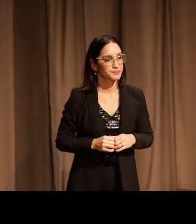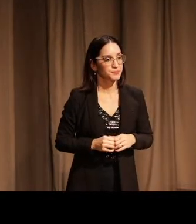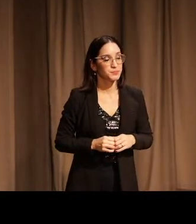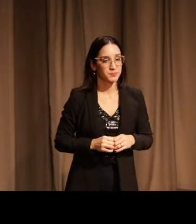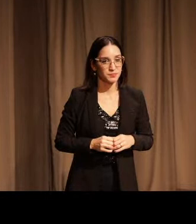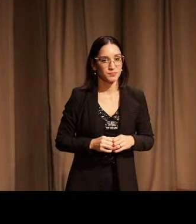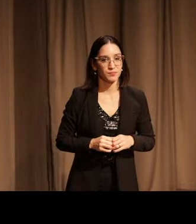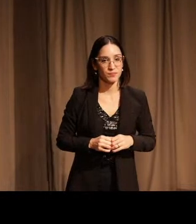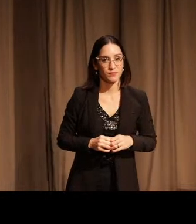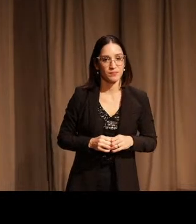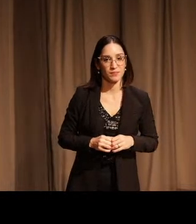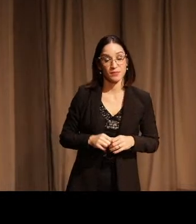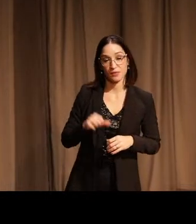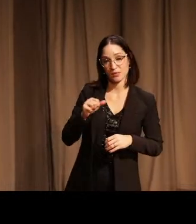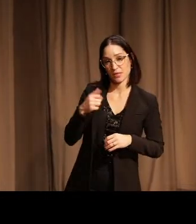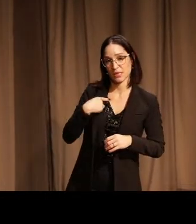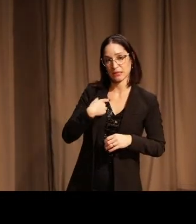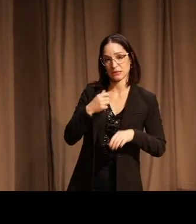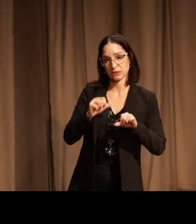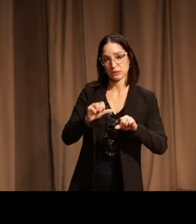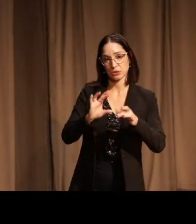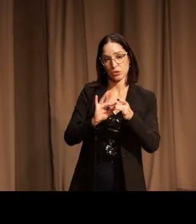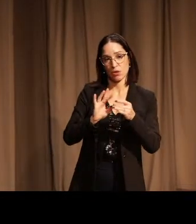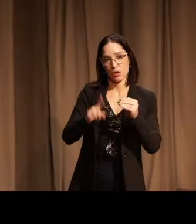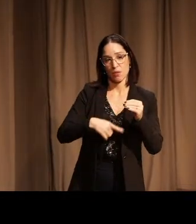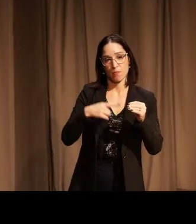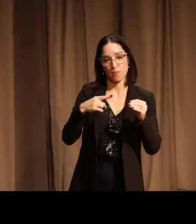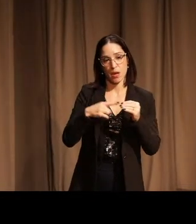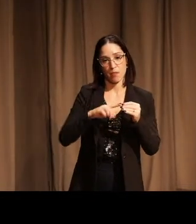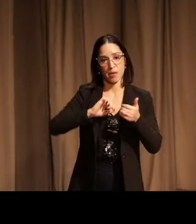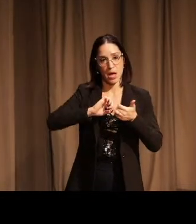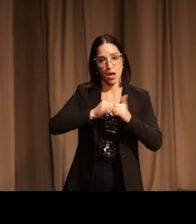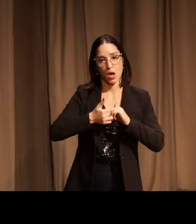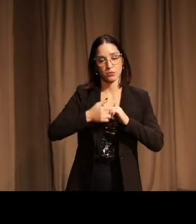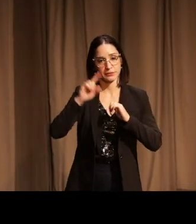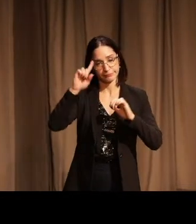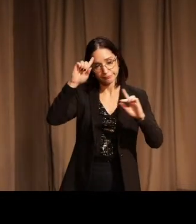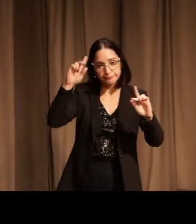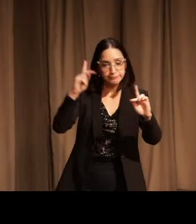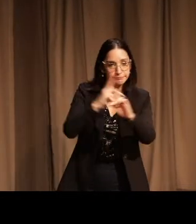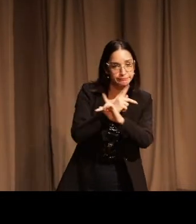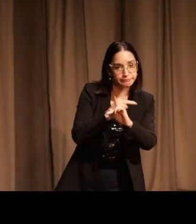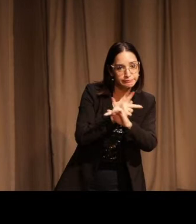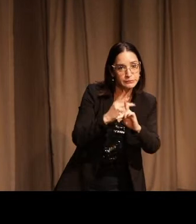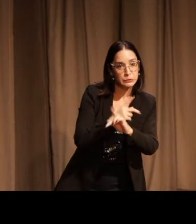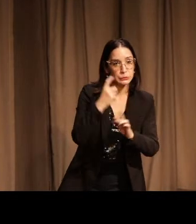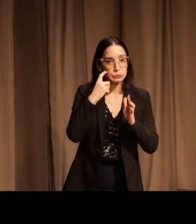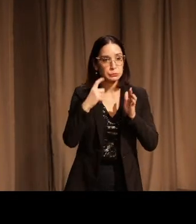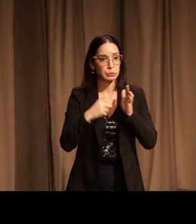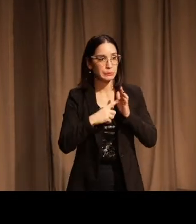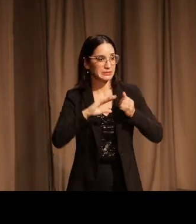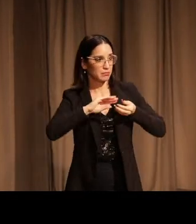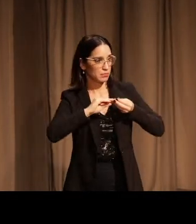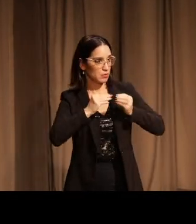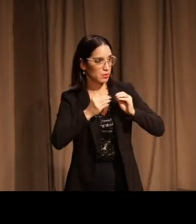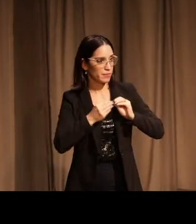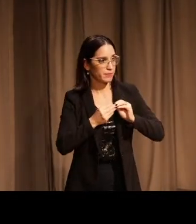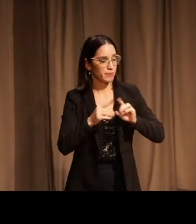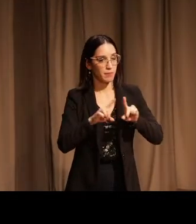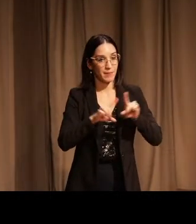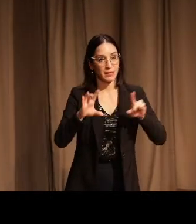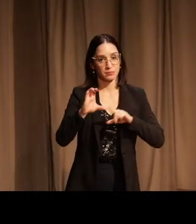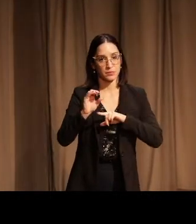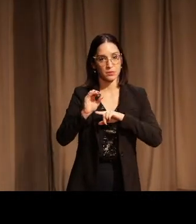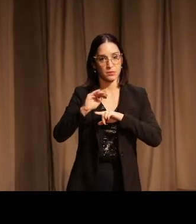also made a glossary. You can see the numbers, the figures, but, well, the